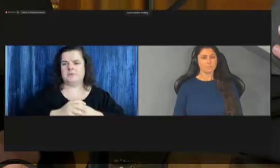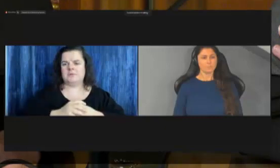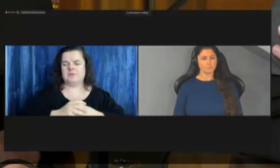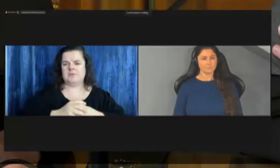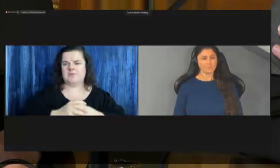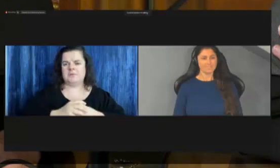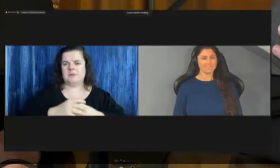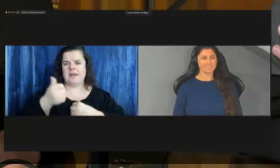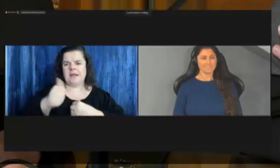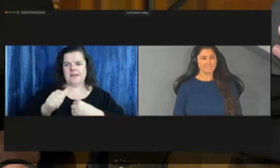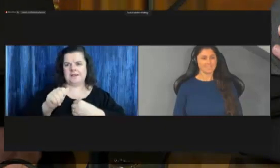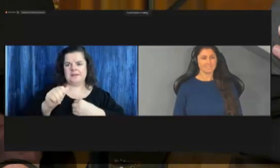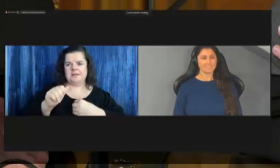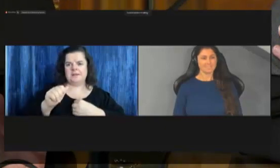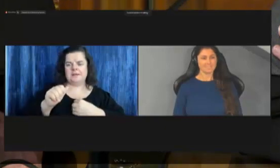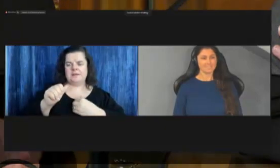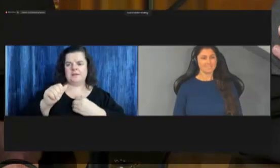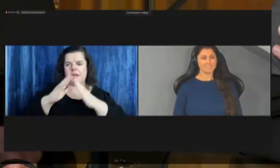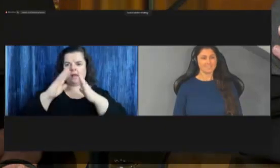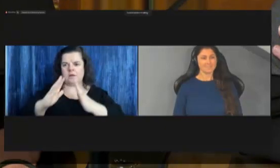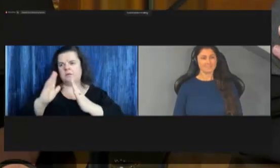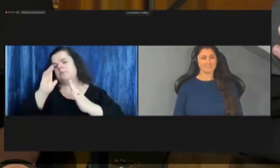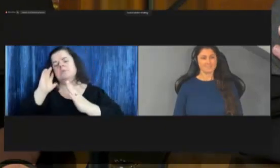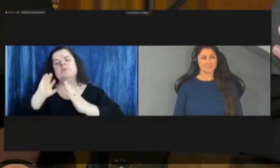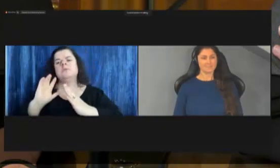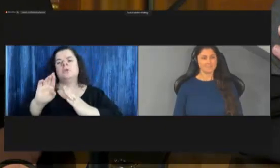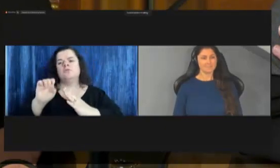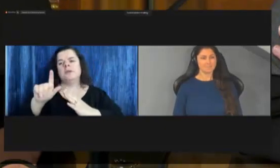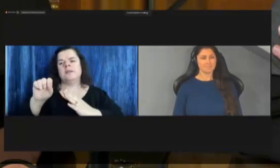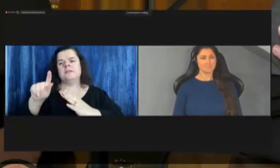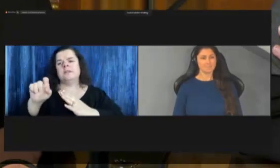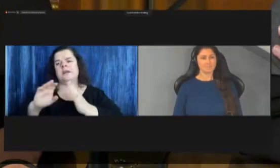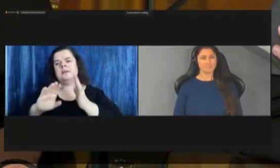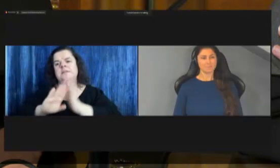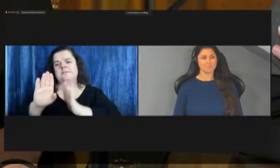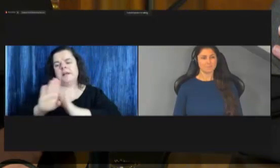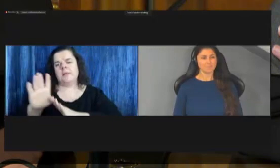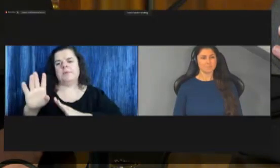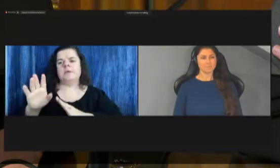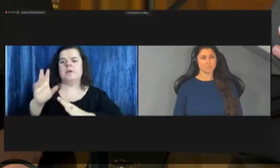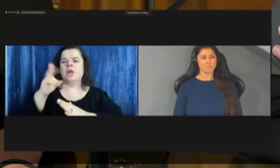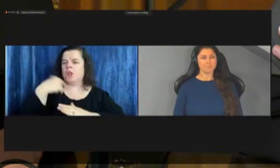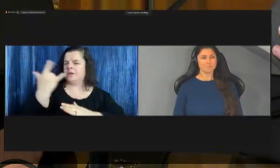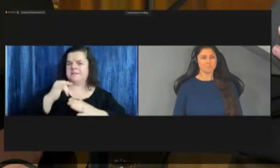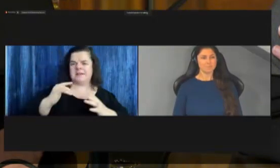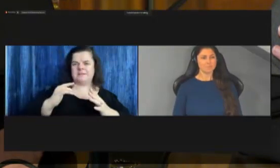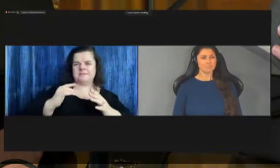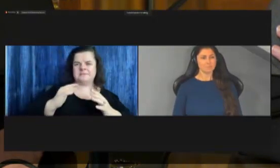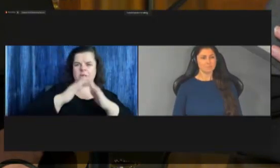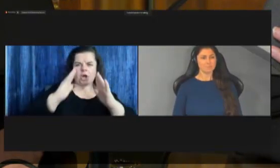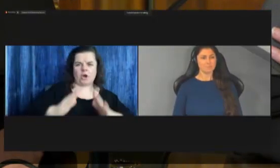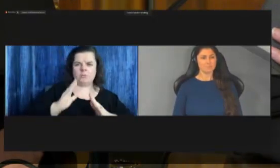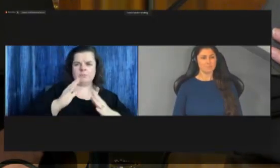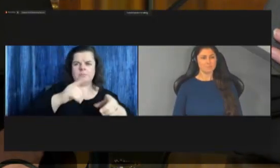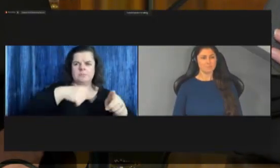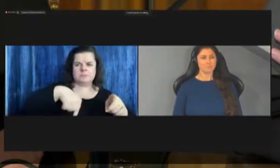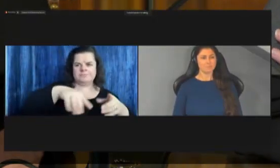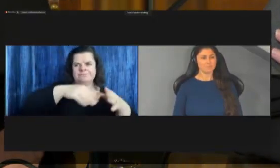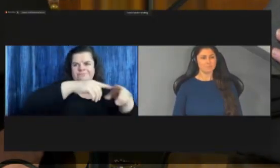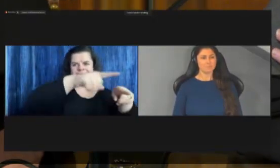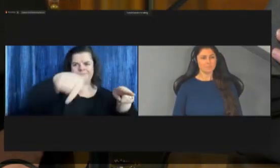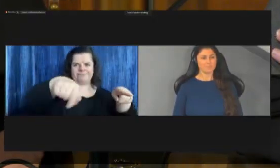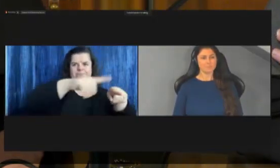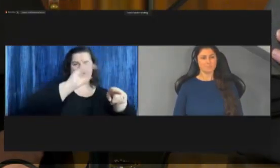real estate development that might be happening there, I see it's a cul-de-sac, it looks like a residential cul-de-sac in Regent Square maybe, that the water lines